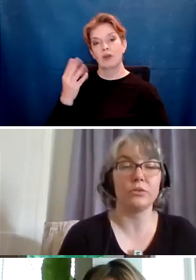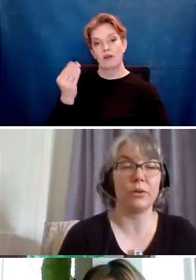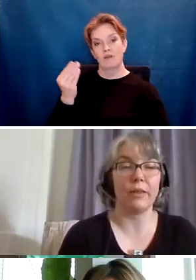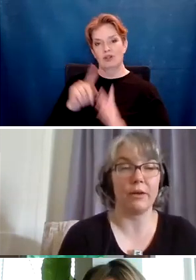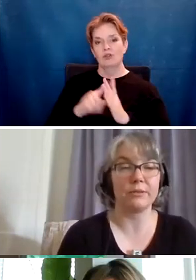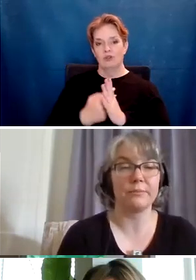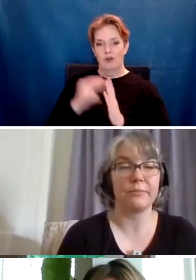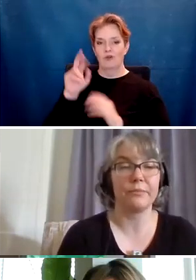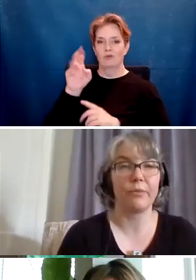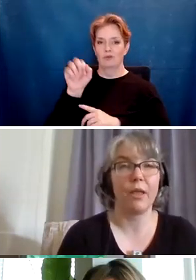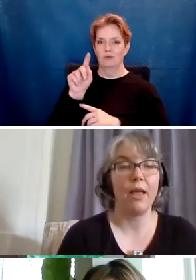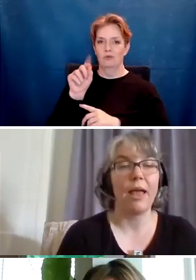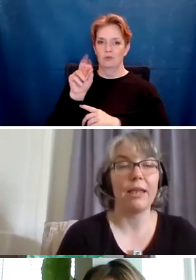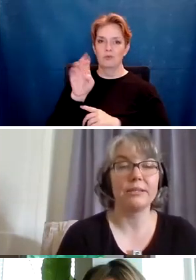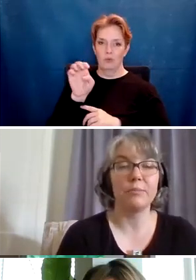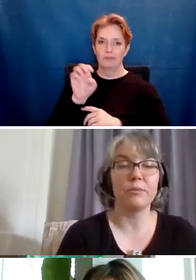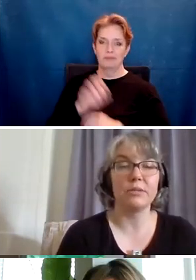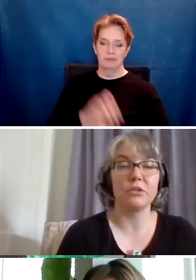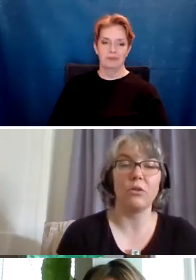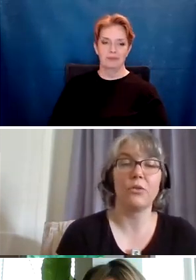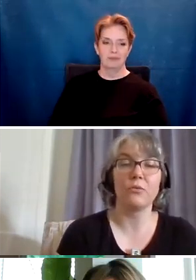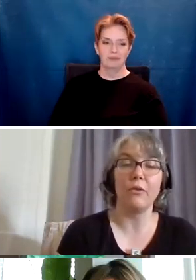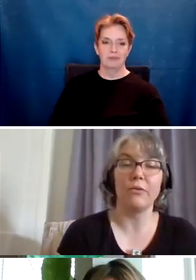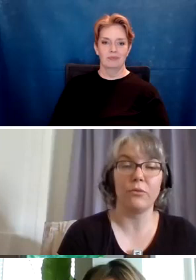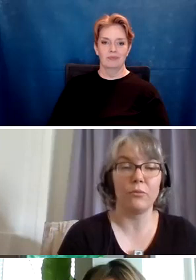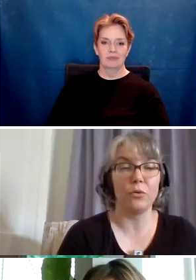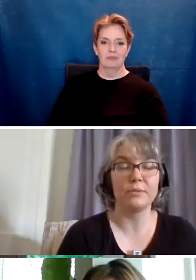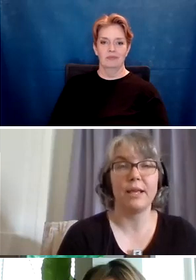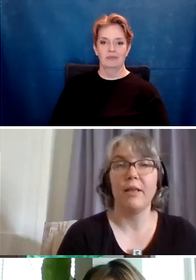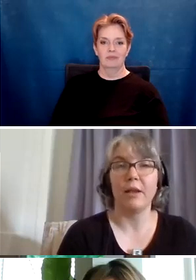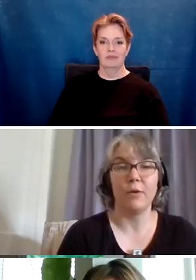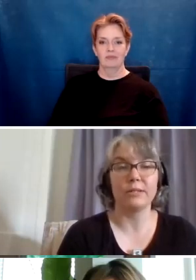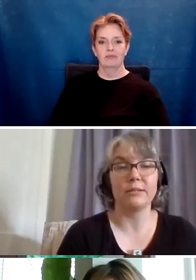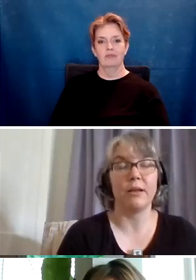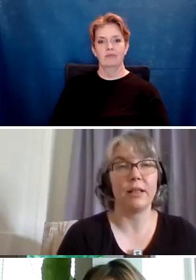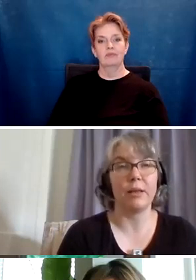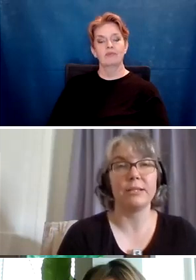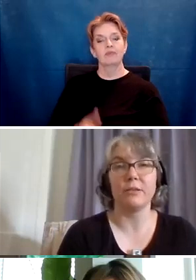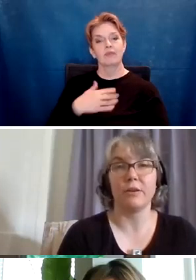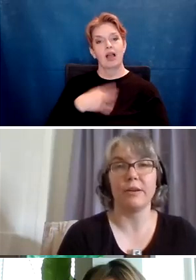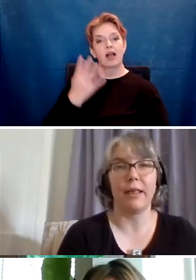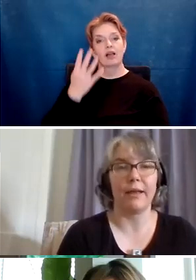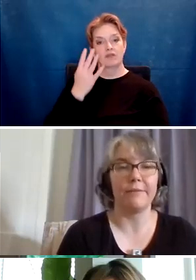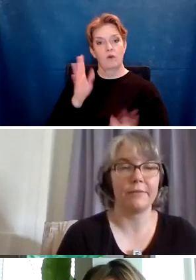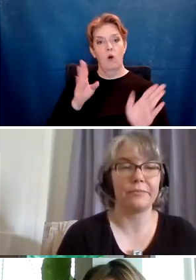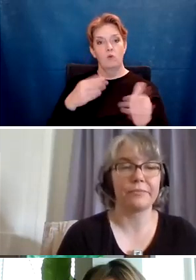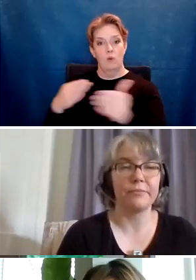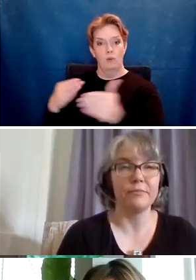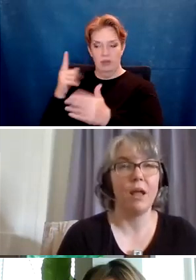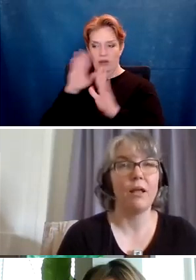of restoring the house. An exhibit was installed throughout the 4 rooms that focuses on Clementine's art and